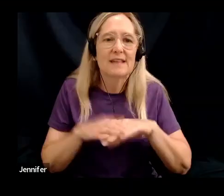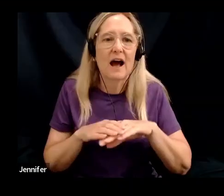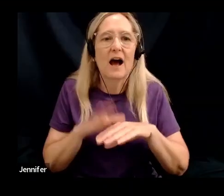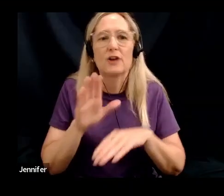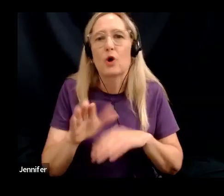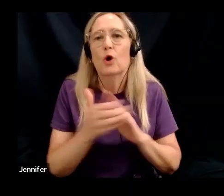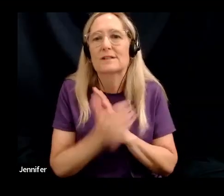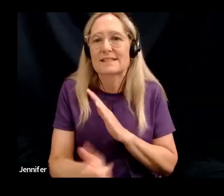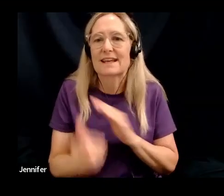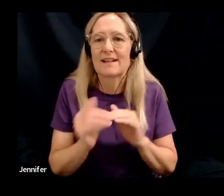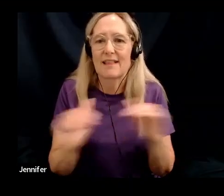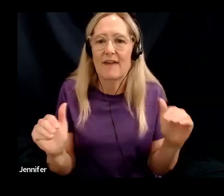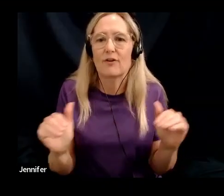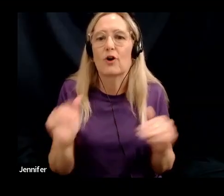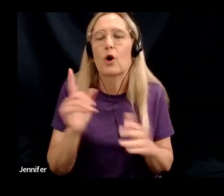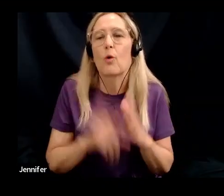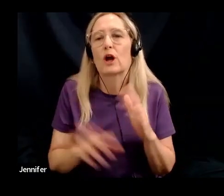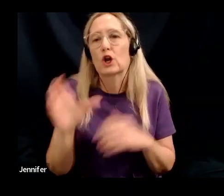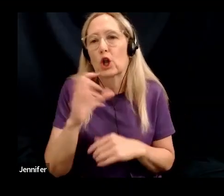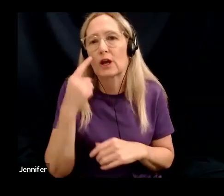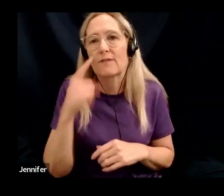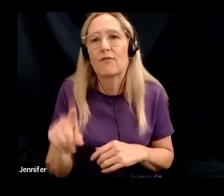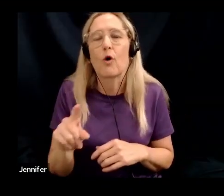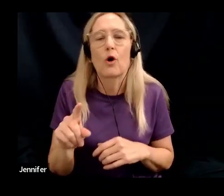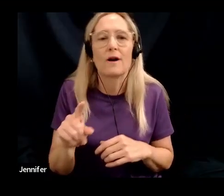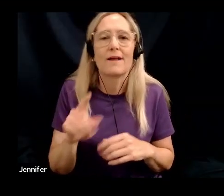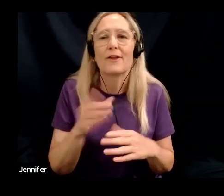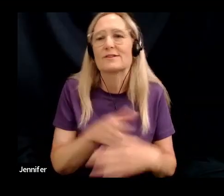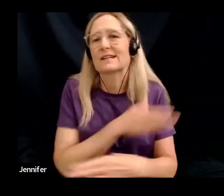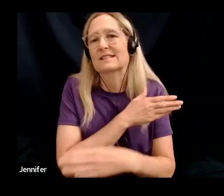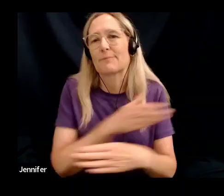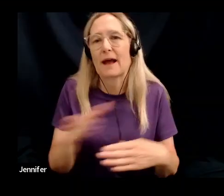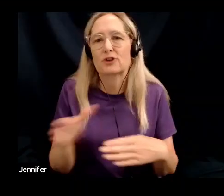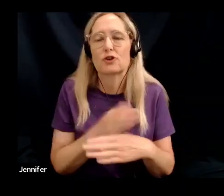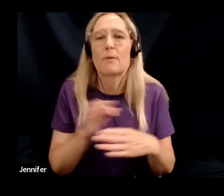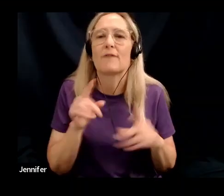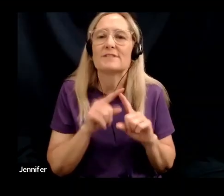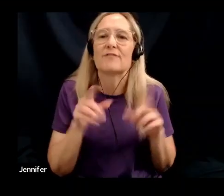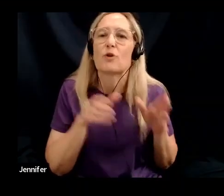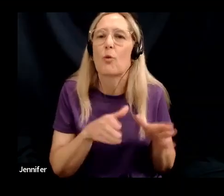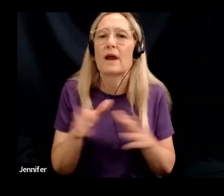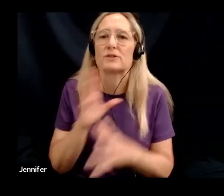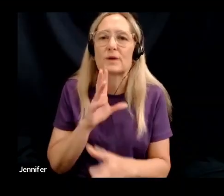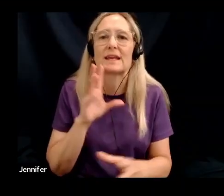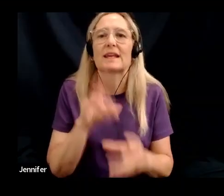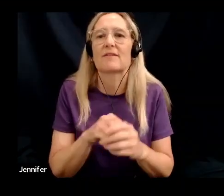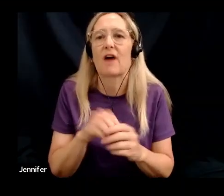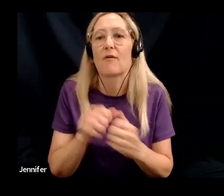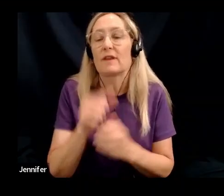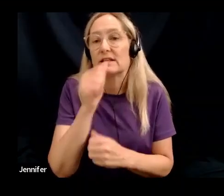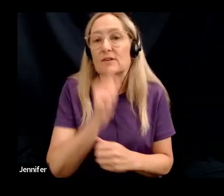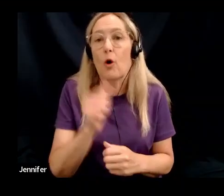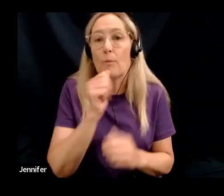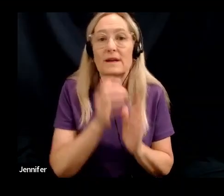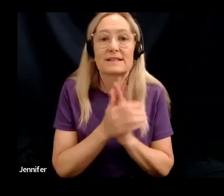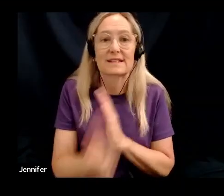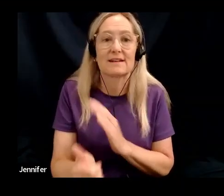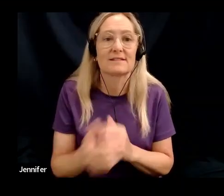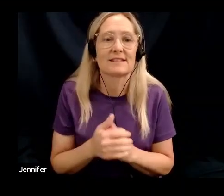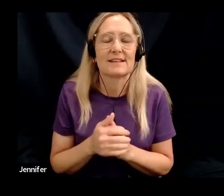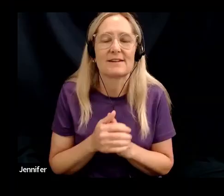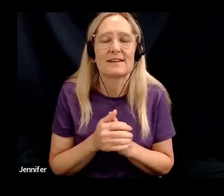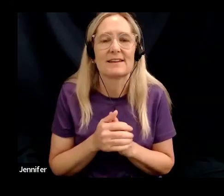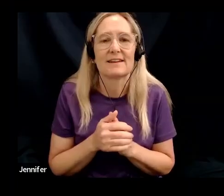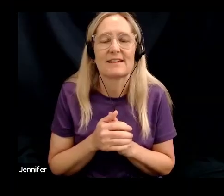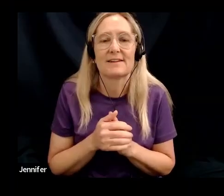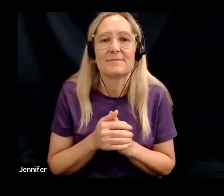your skill level or what you're looking for, there's kind of a spectrum of ways that we can engage in these coping skills.